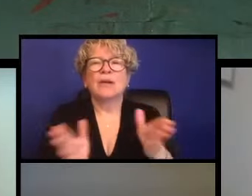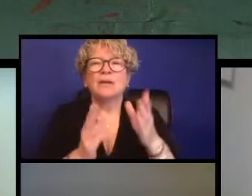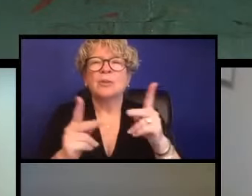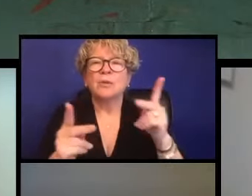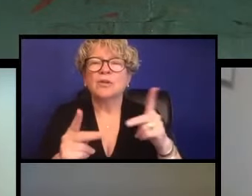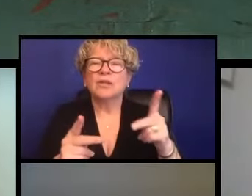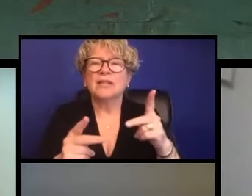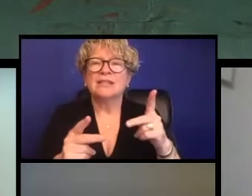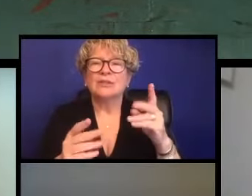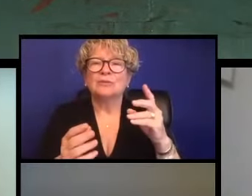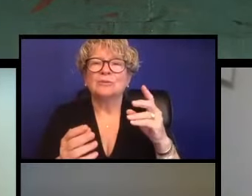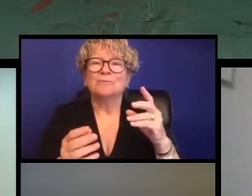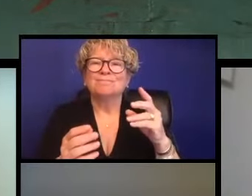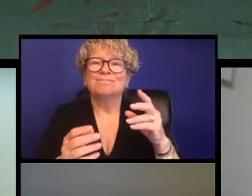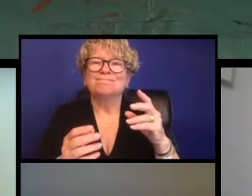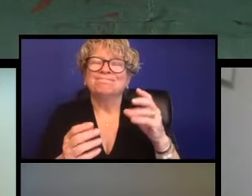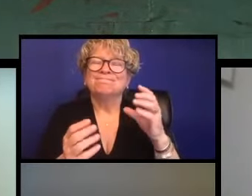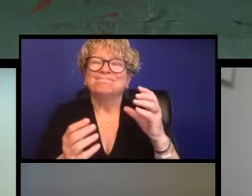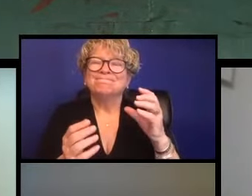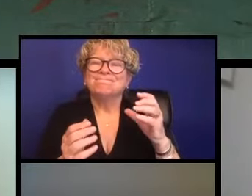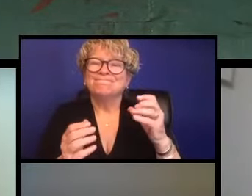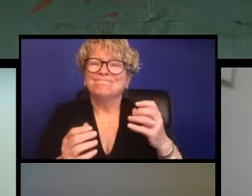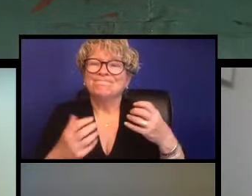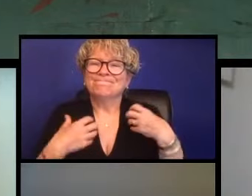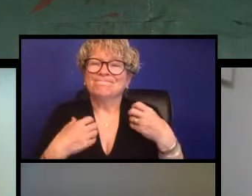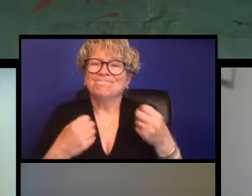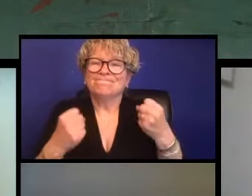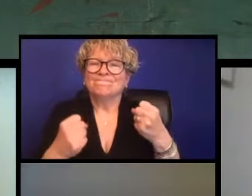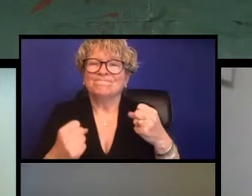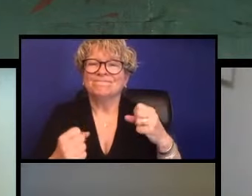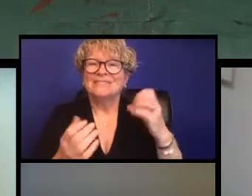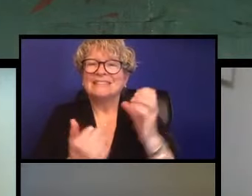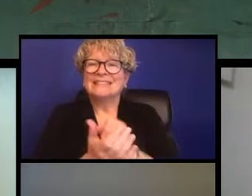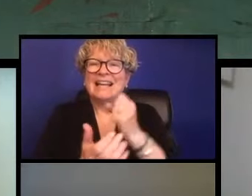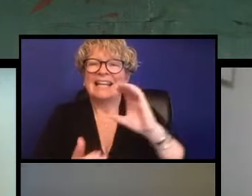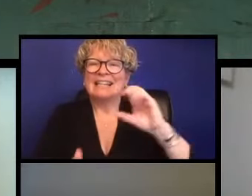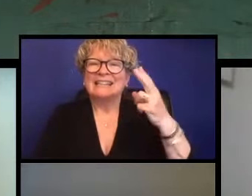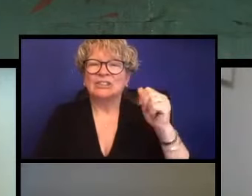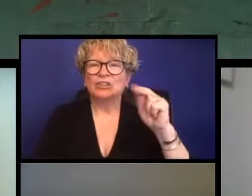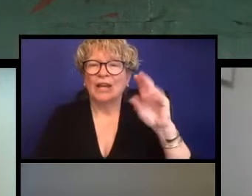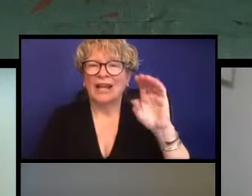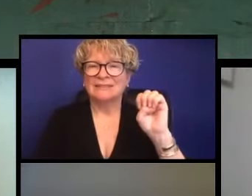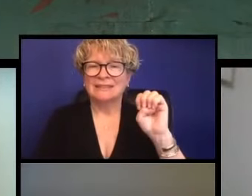I sometimes see a story that's just